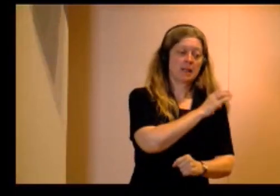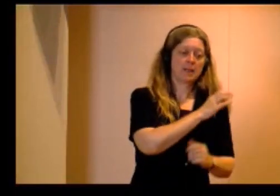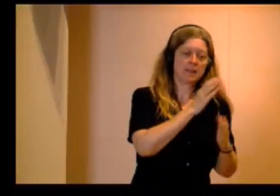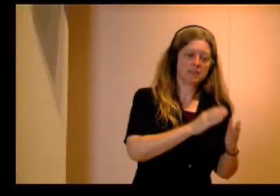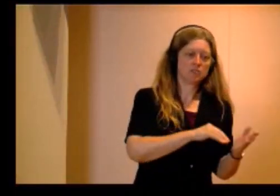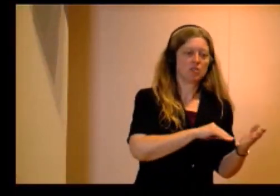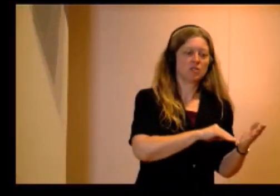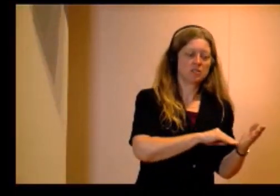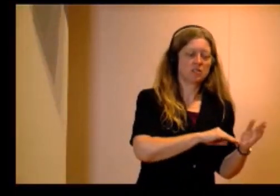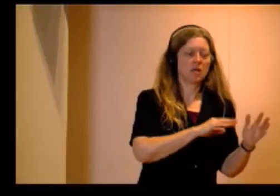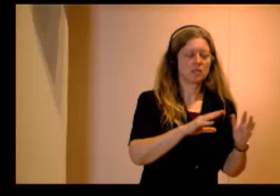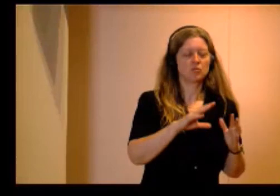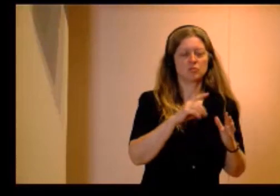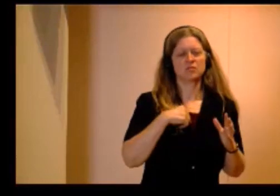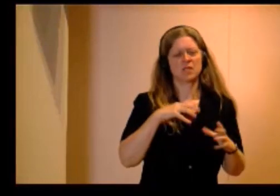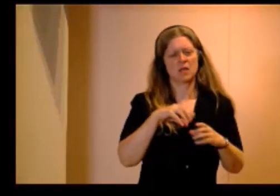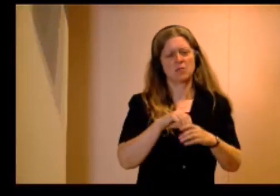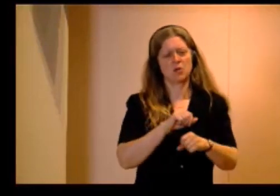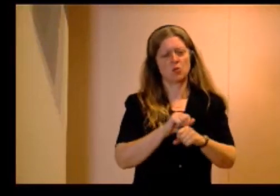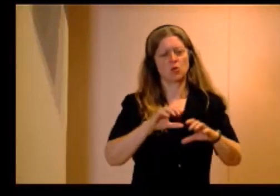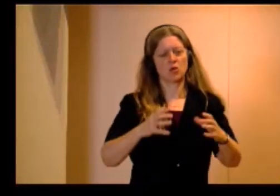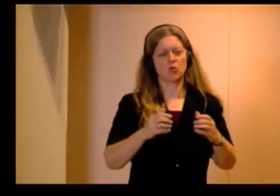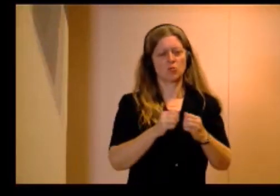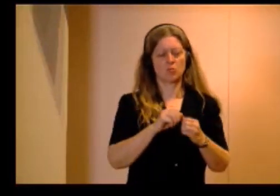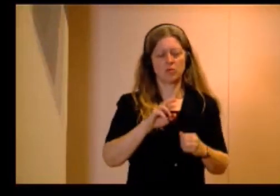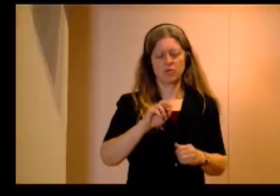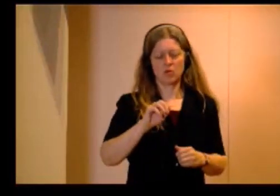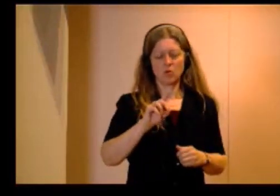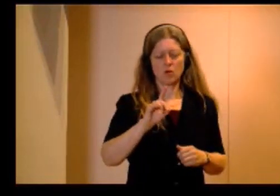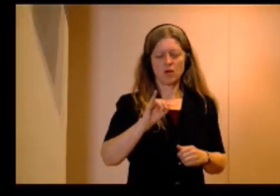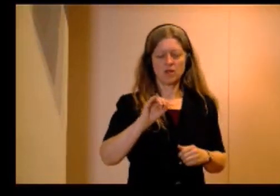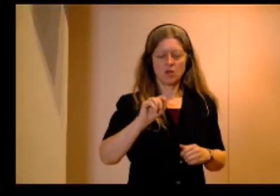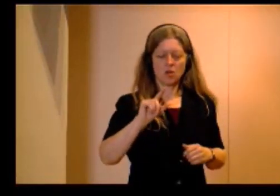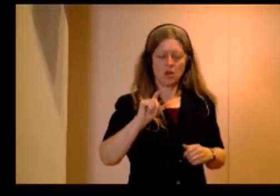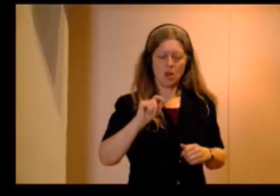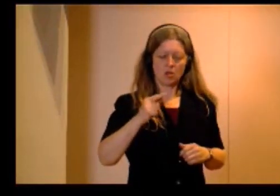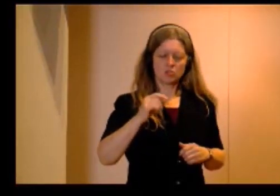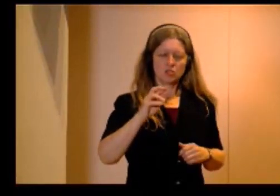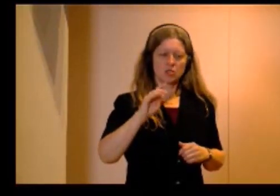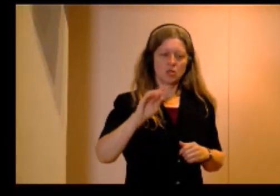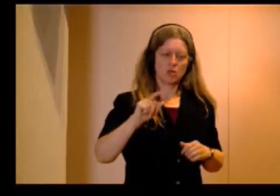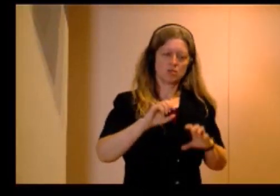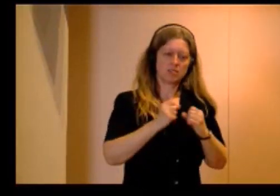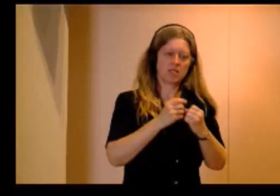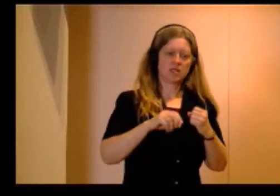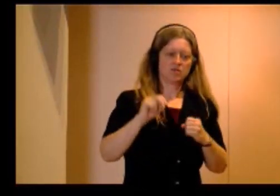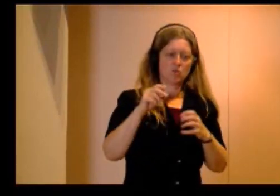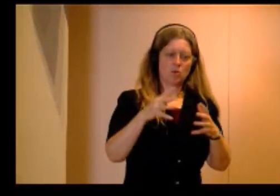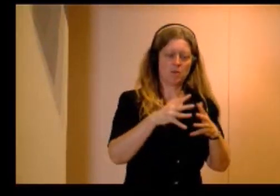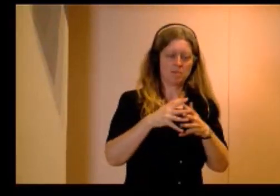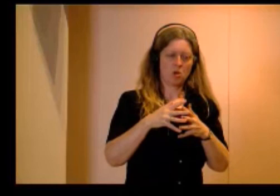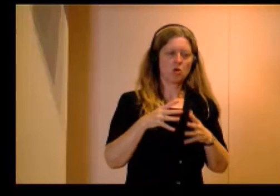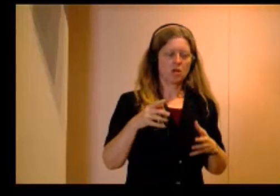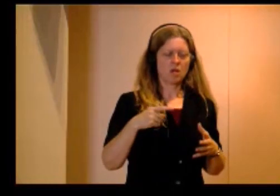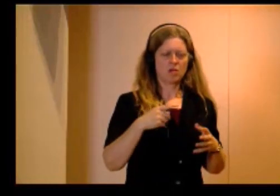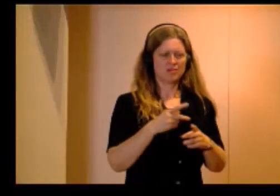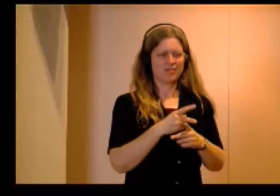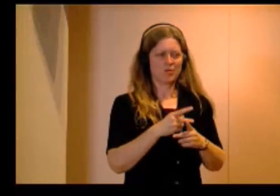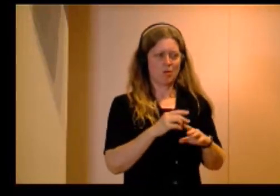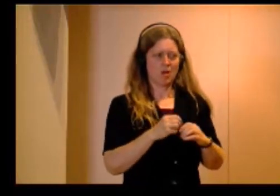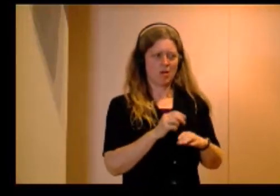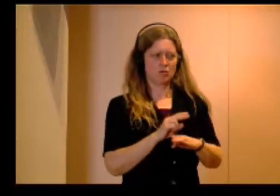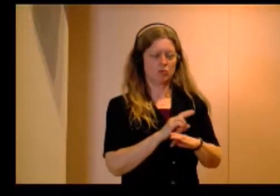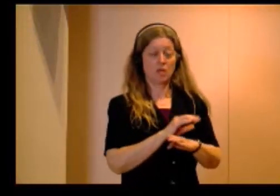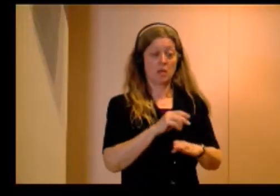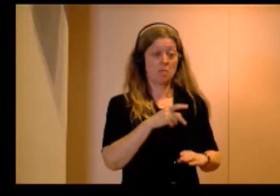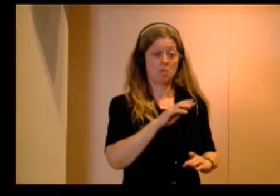North America to figure out the best way to organize those. And Paul mentioned schemas and thinking